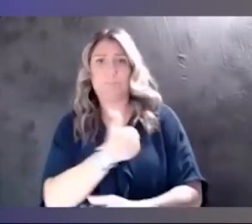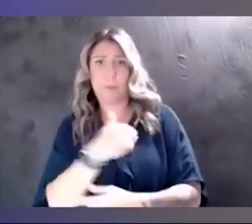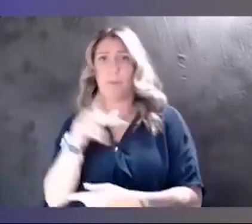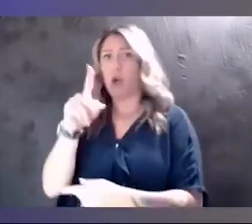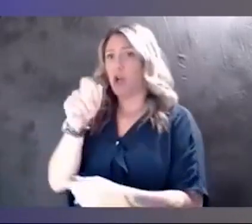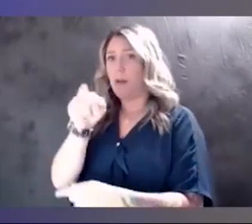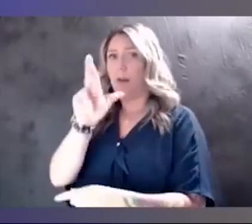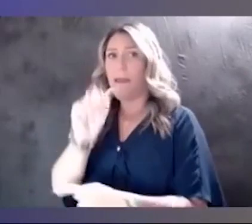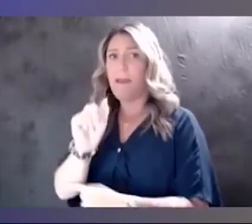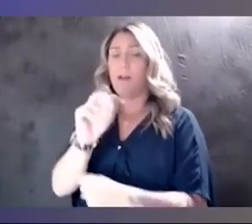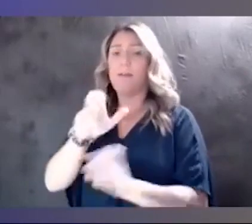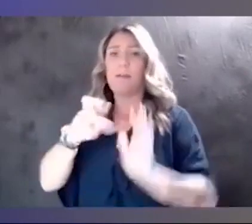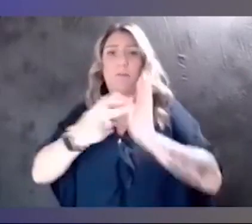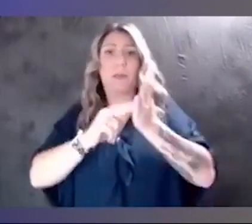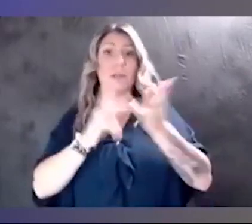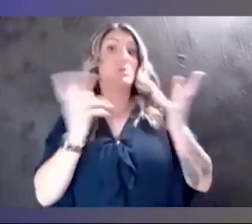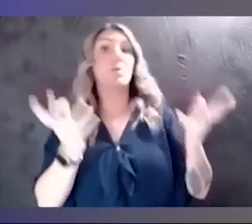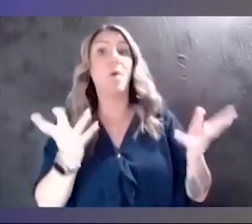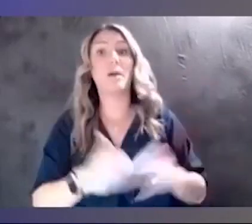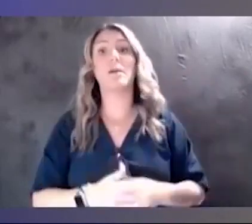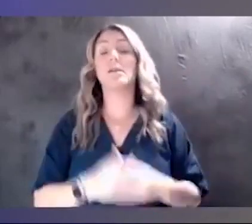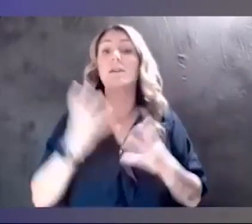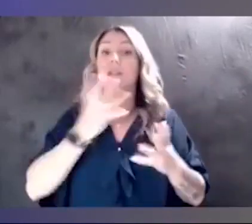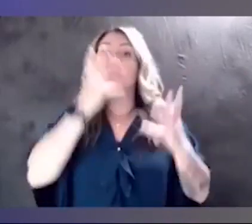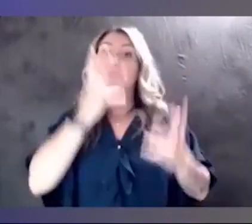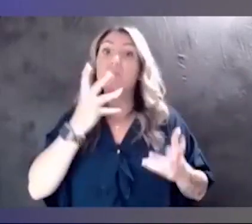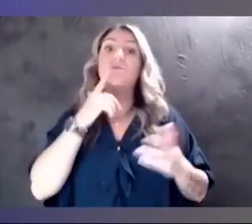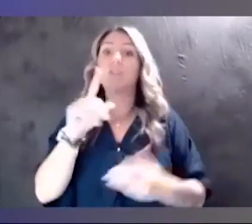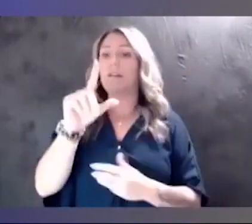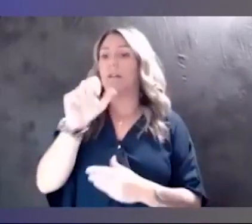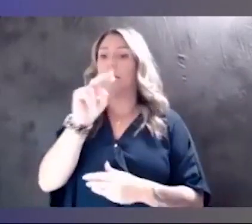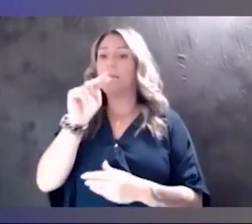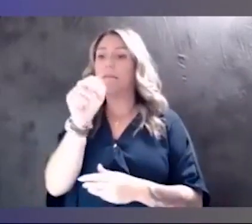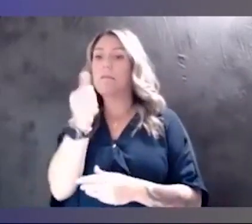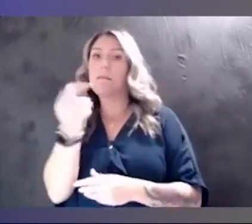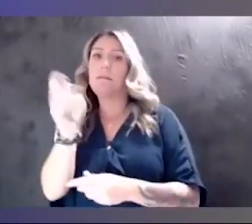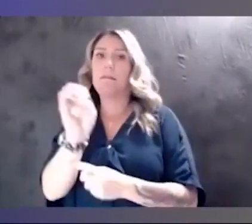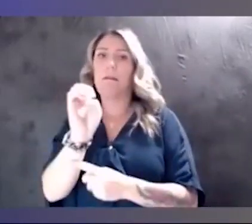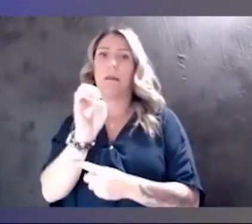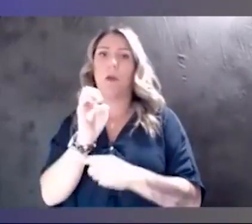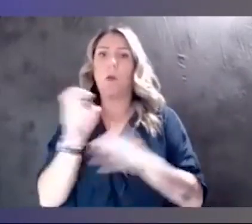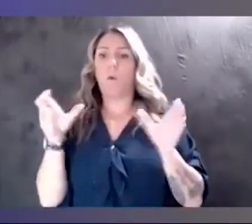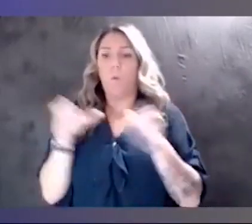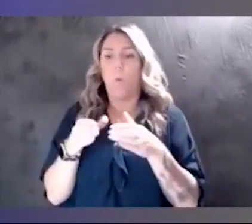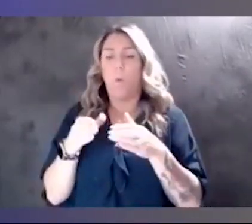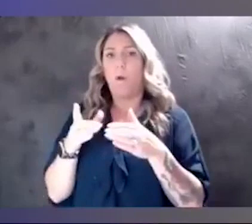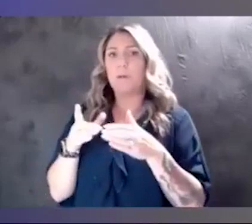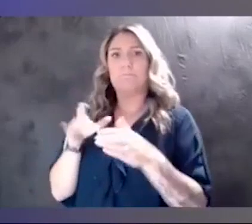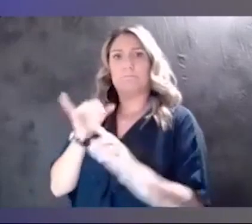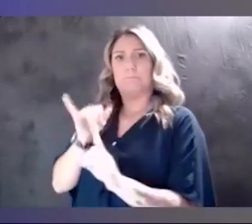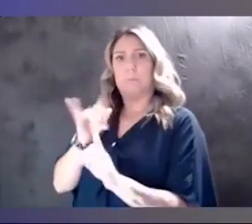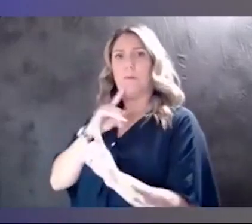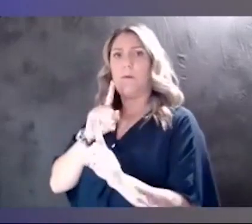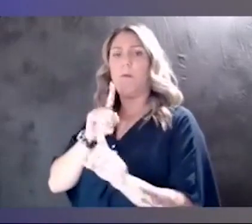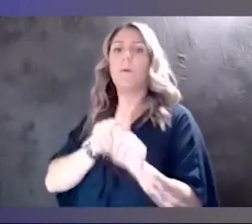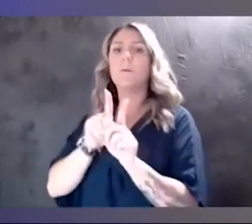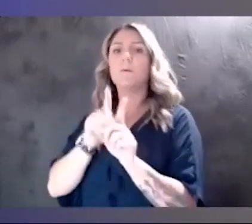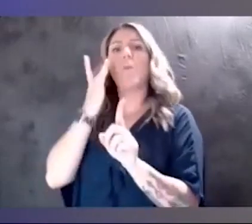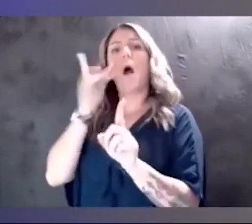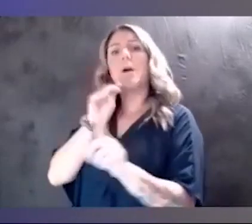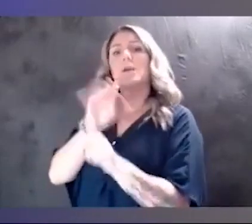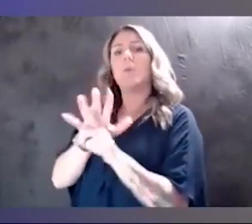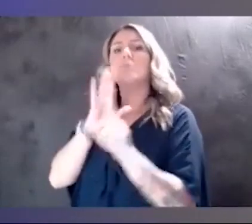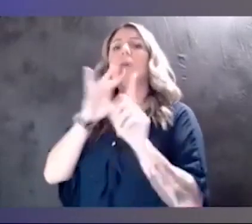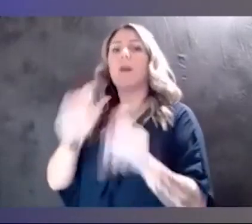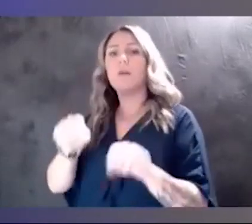means that, unfortunately, Leanne has to go into quarantine, too, because of the possible exposure. Now, I don't know the details. I speak as one that